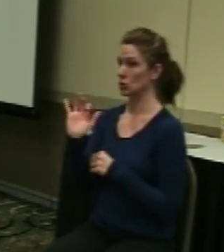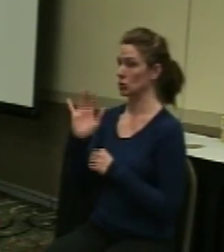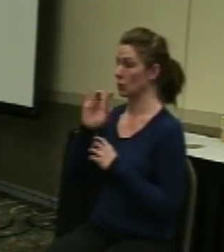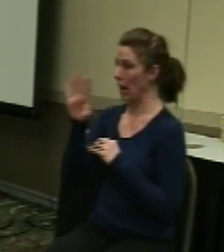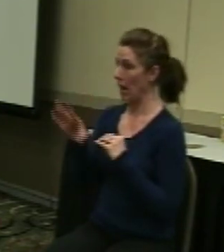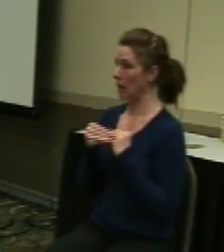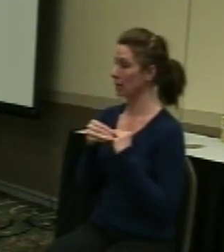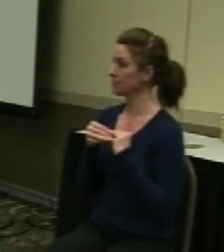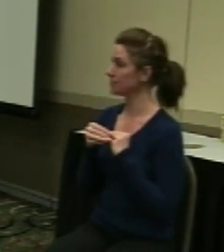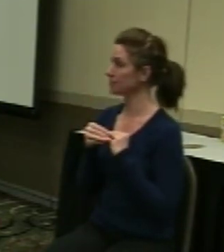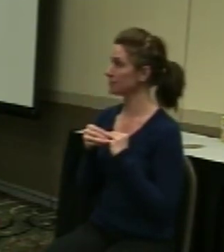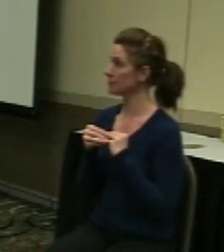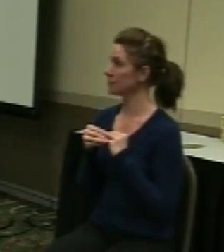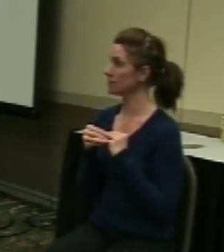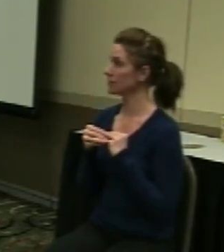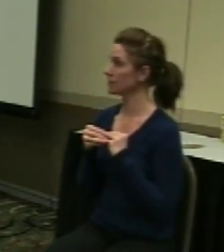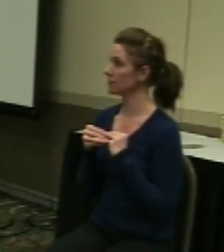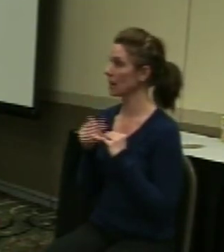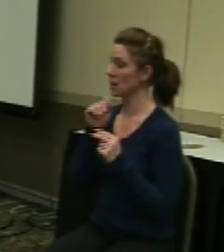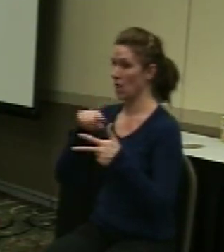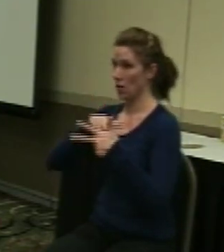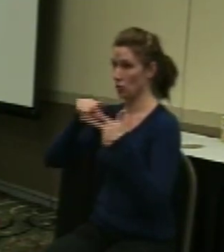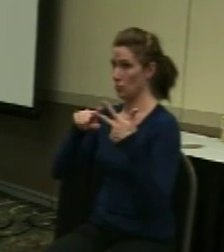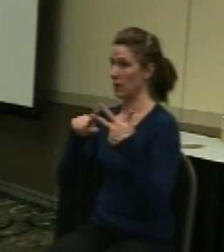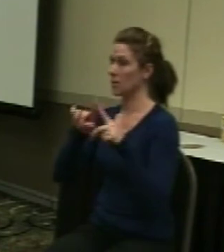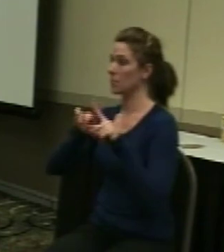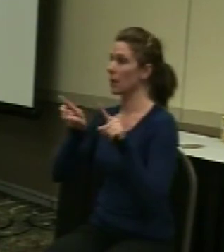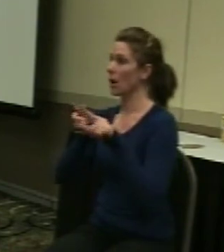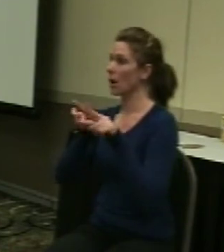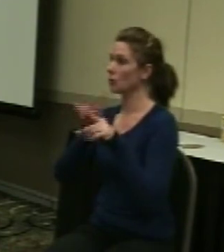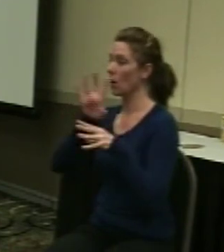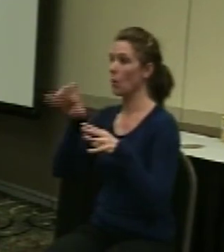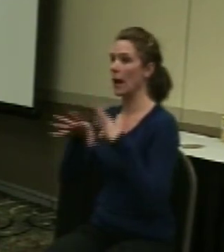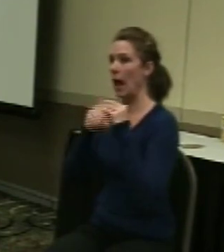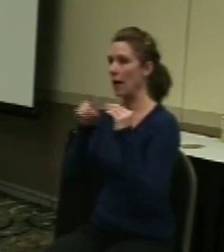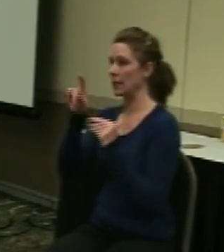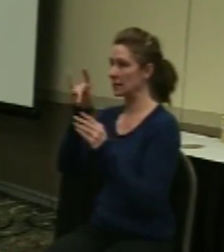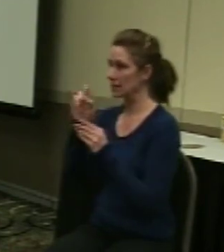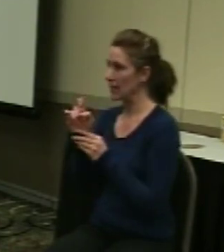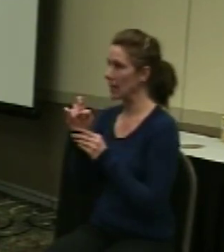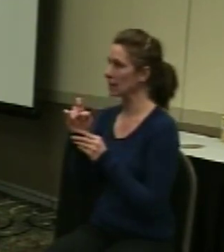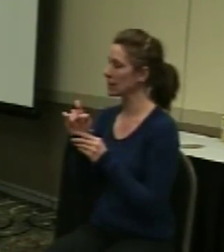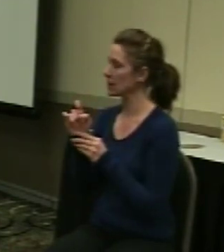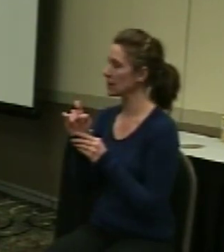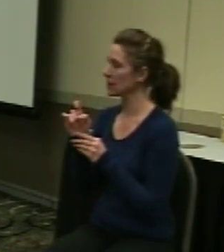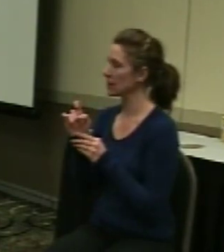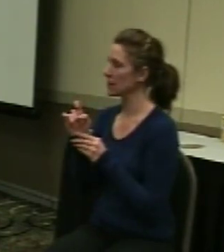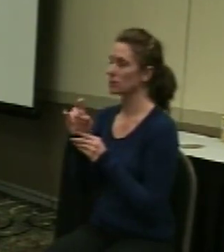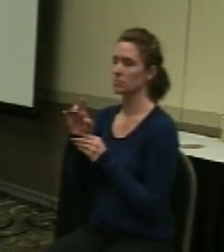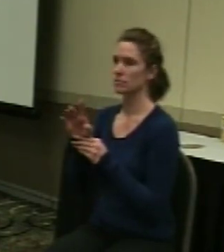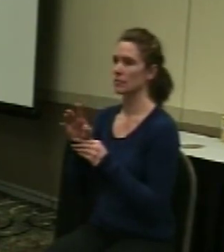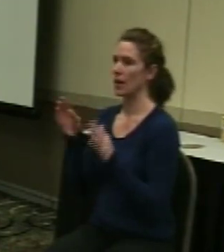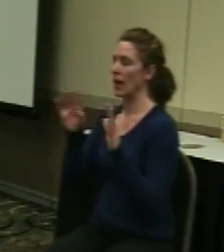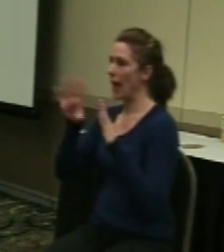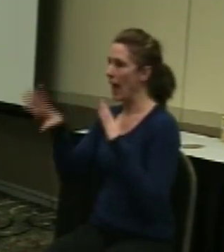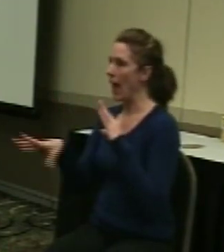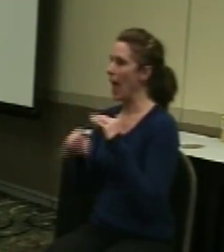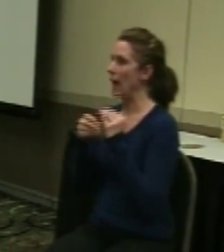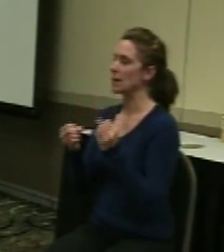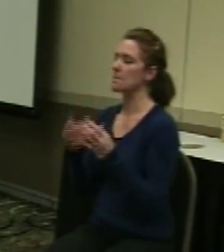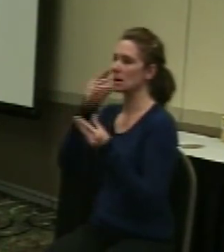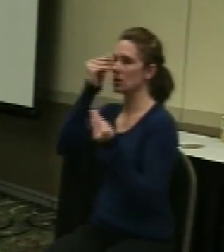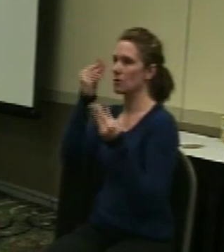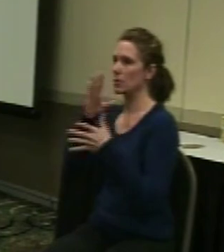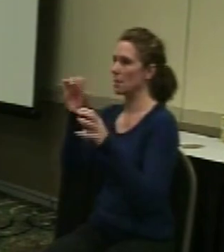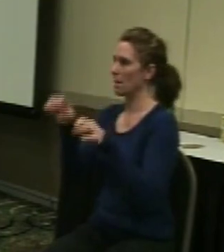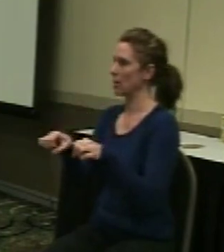not just those 3 things, but also throw in the date and throw in the set, throw in as much information as you